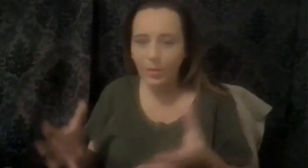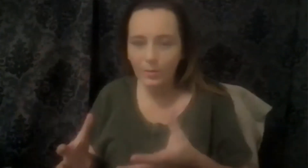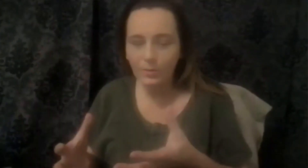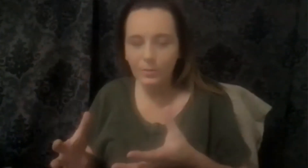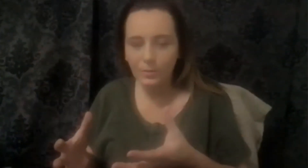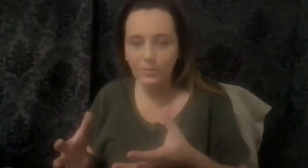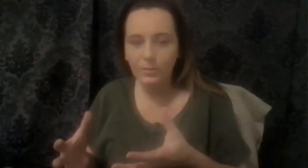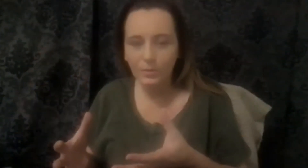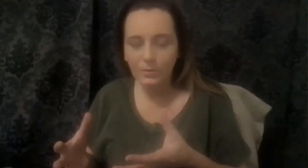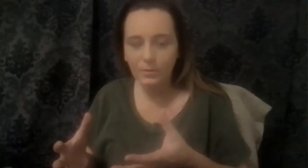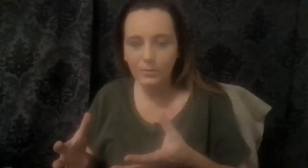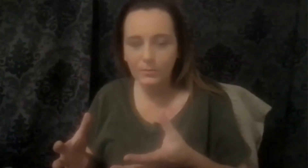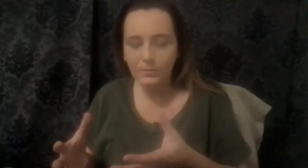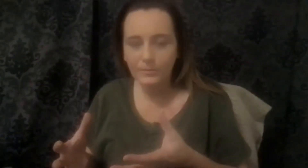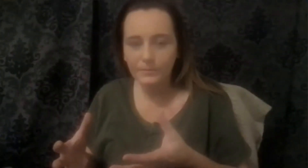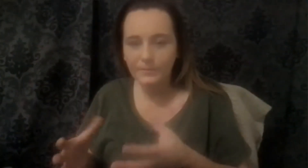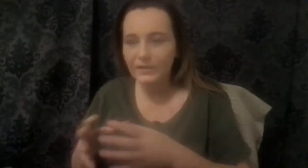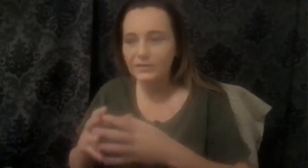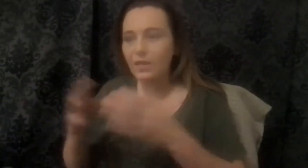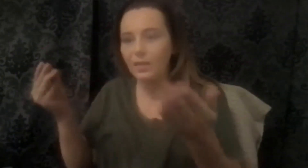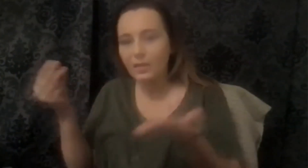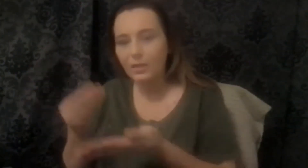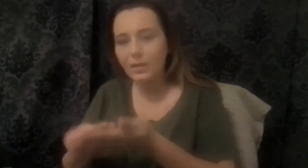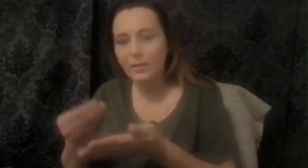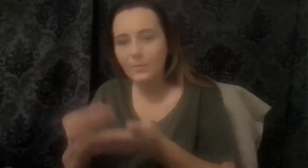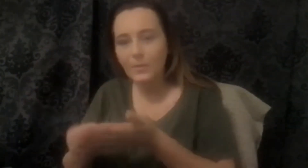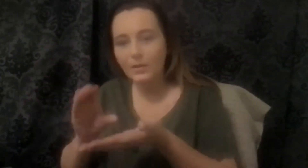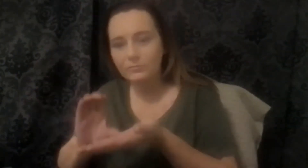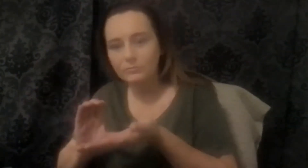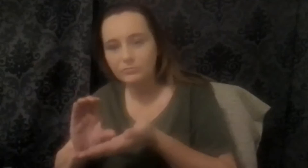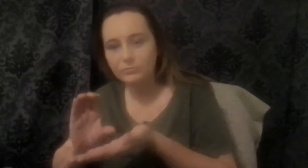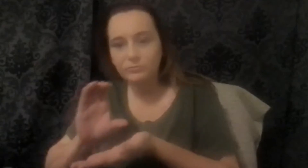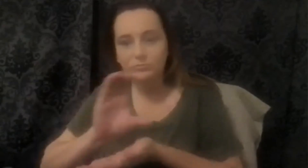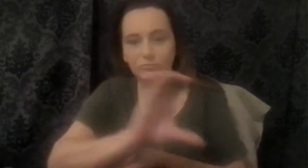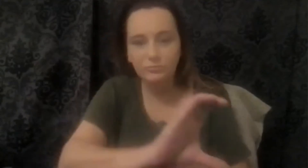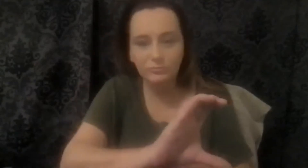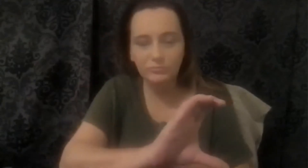amount of money, and